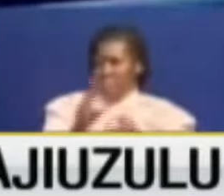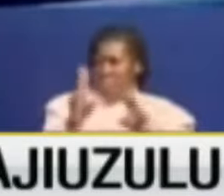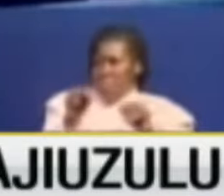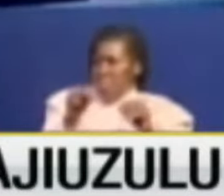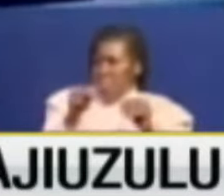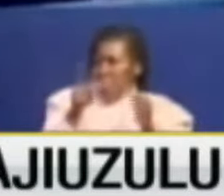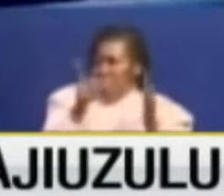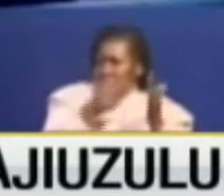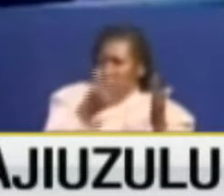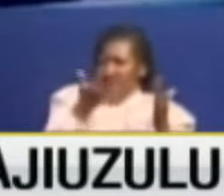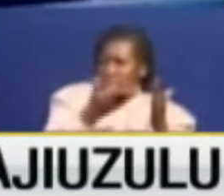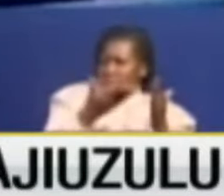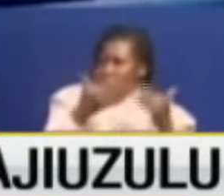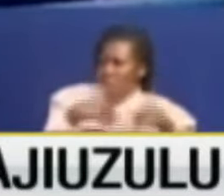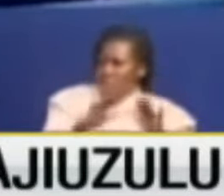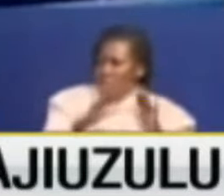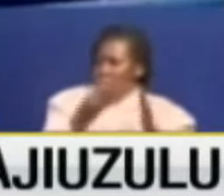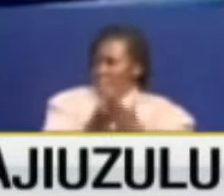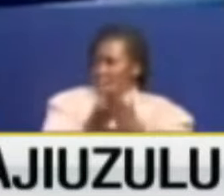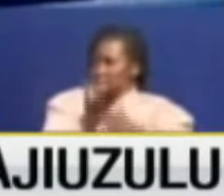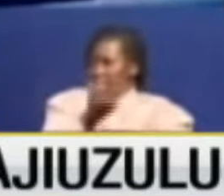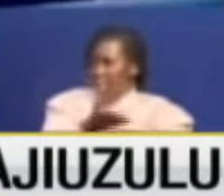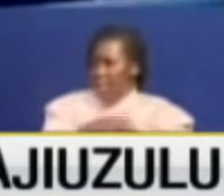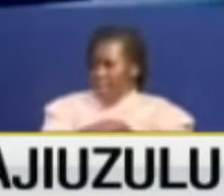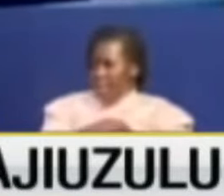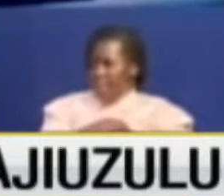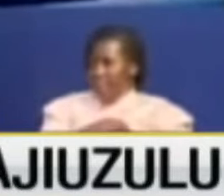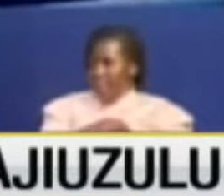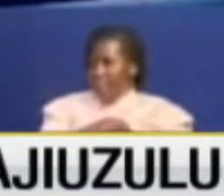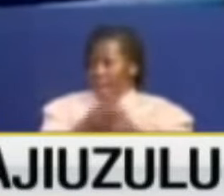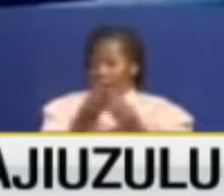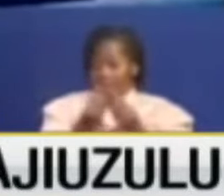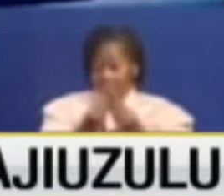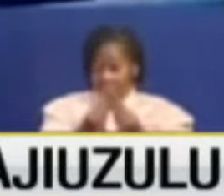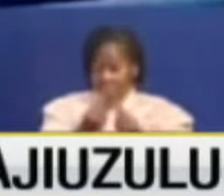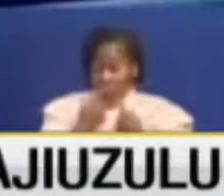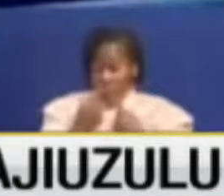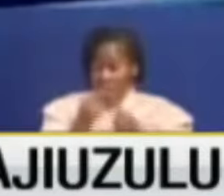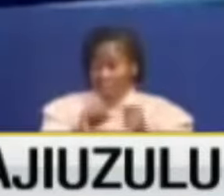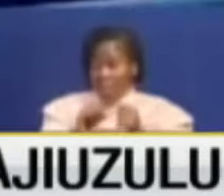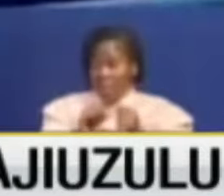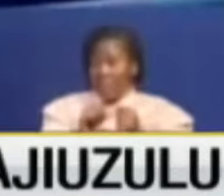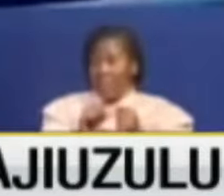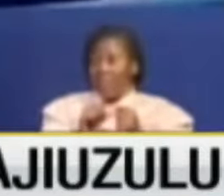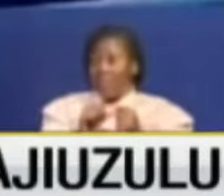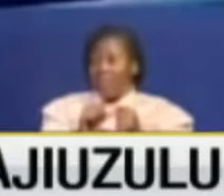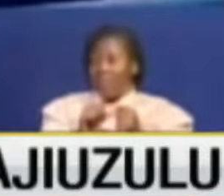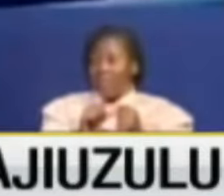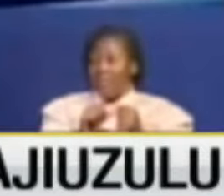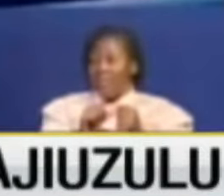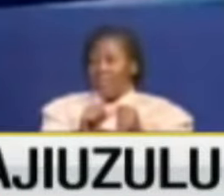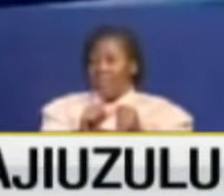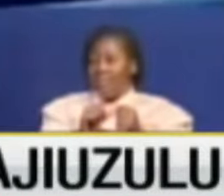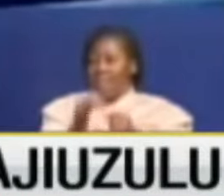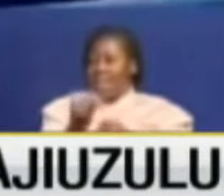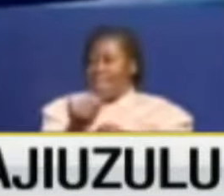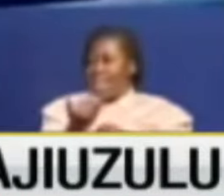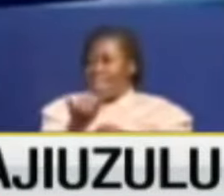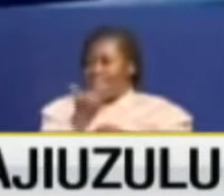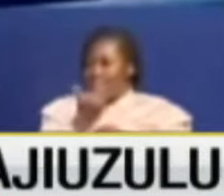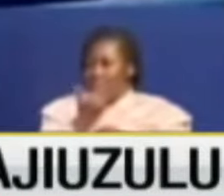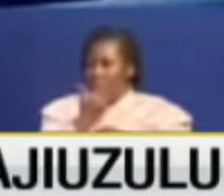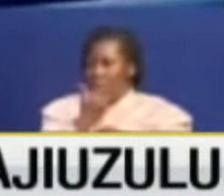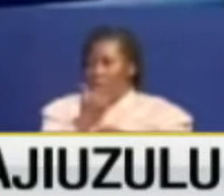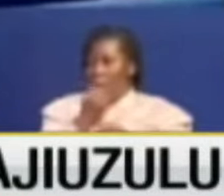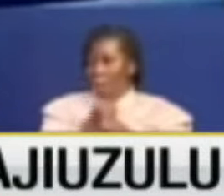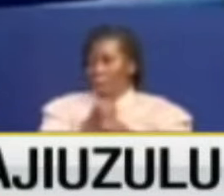of any coin in these circumstances. I have addressed the issue of the alleged bloated workforce in